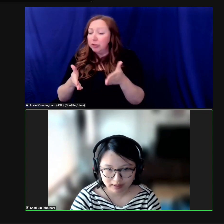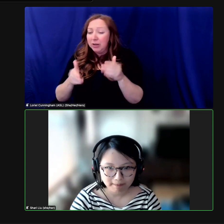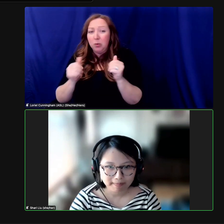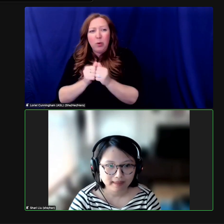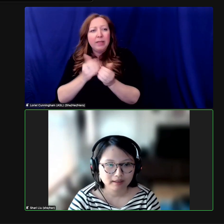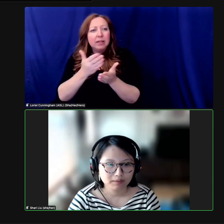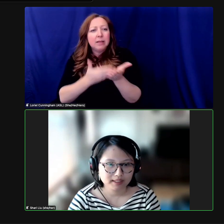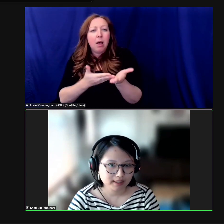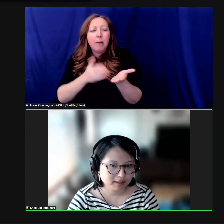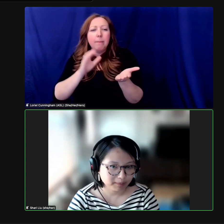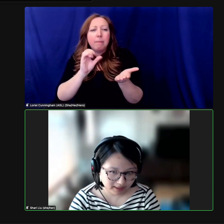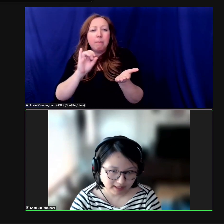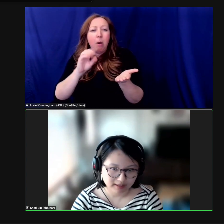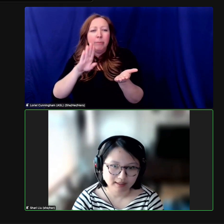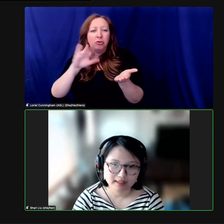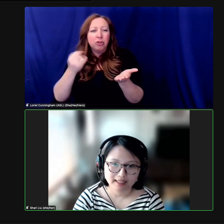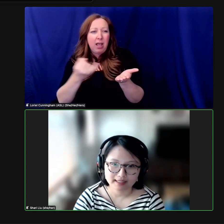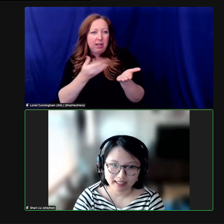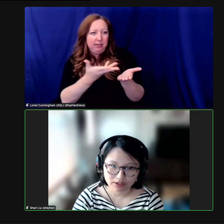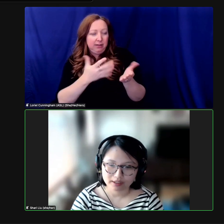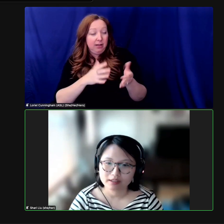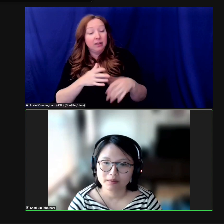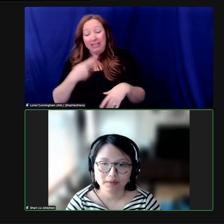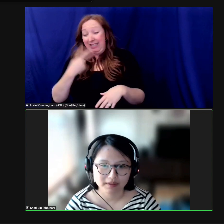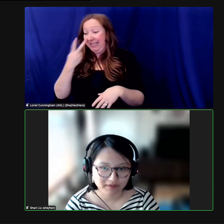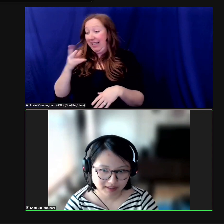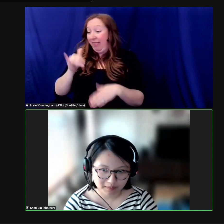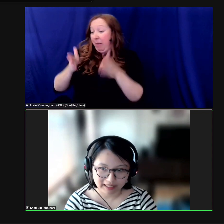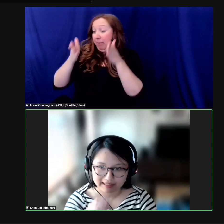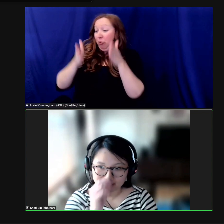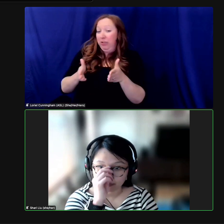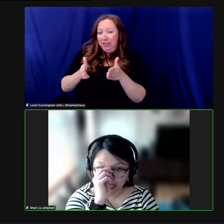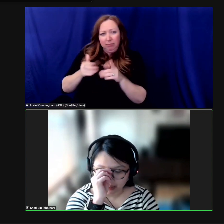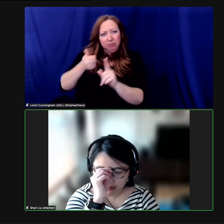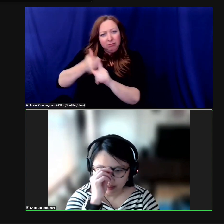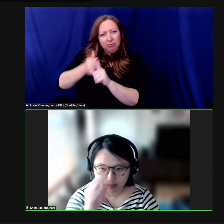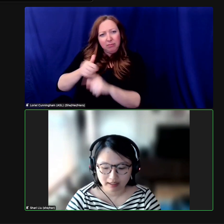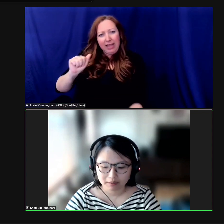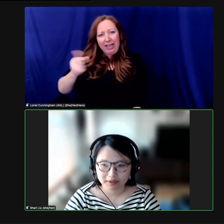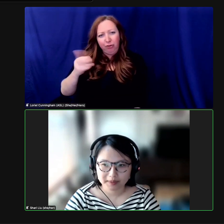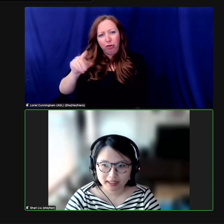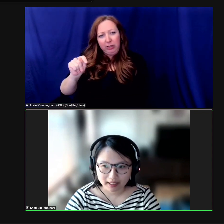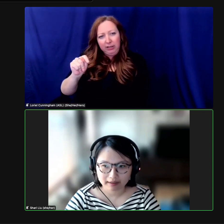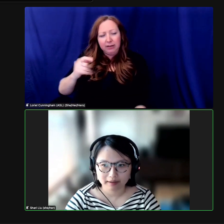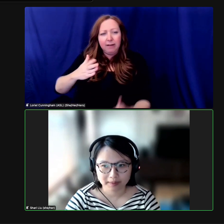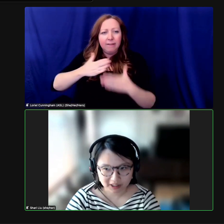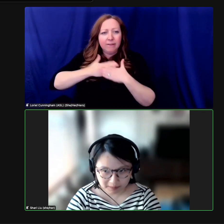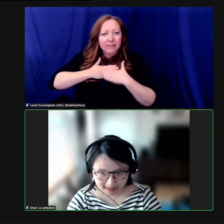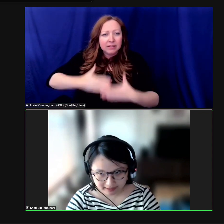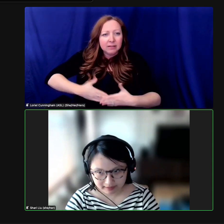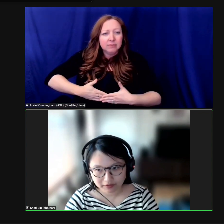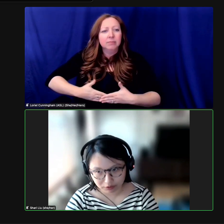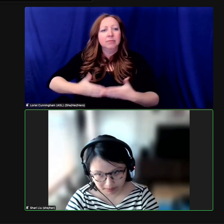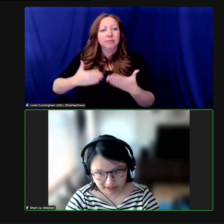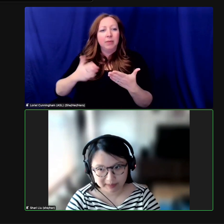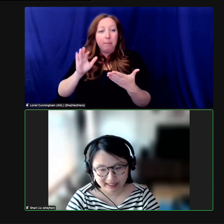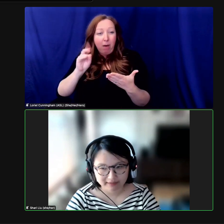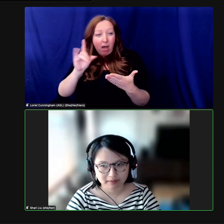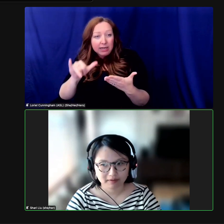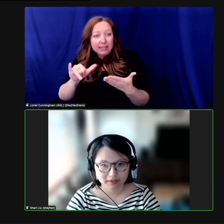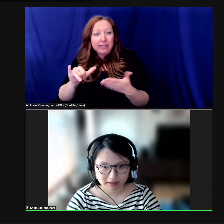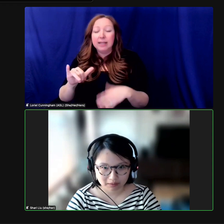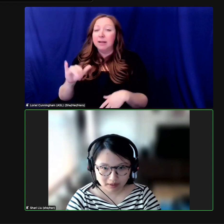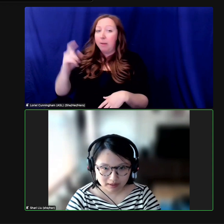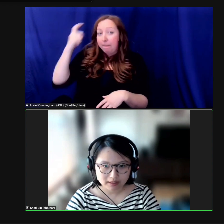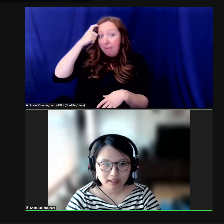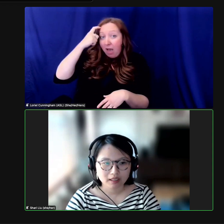lot more. We see this person as an agent with a physical body and a mind, with a particular perspective, visual perspective